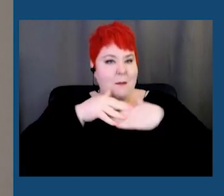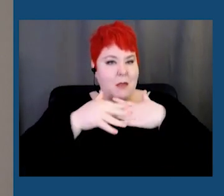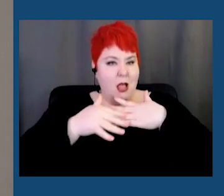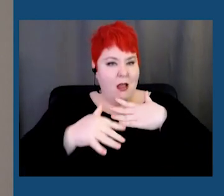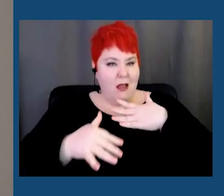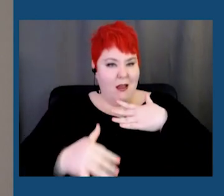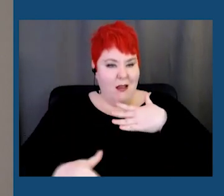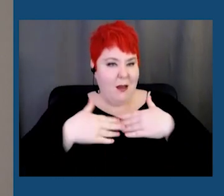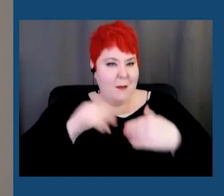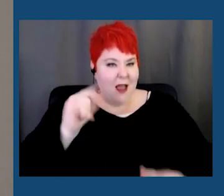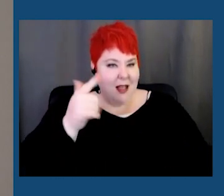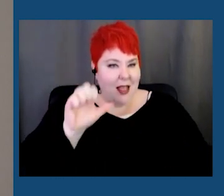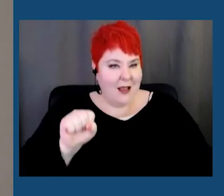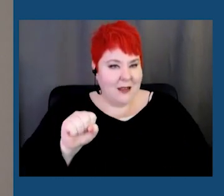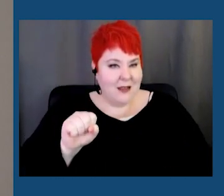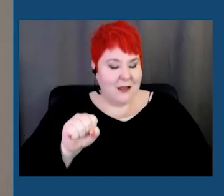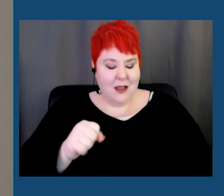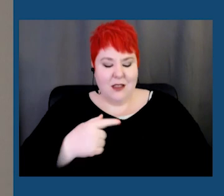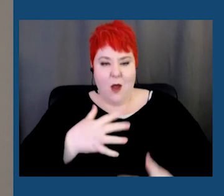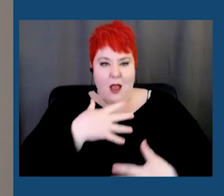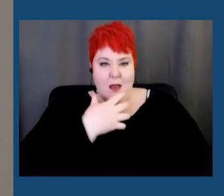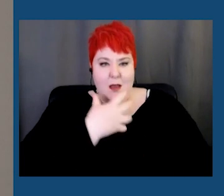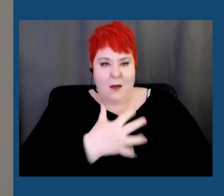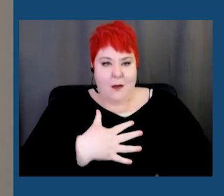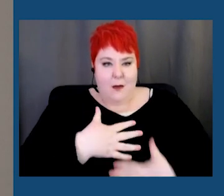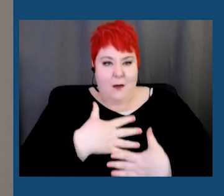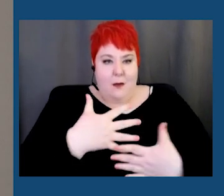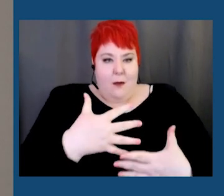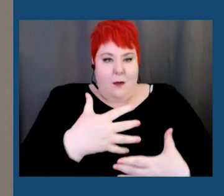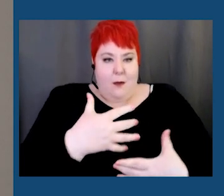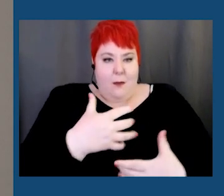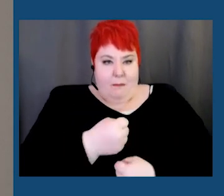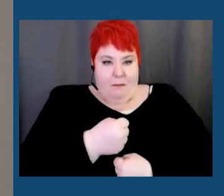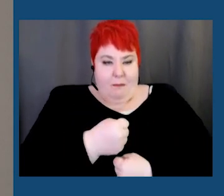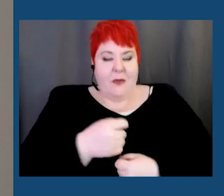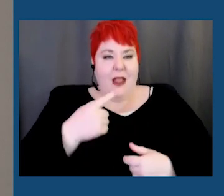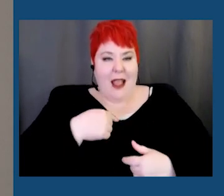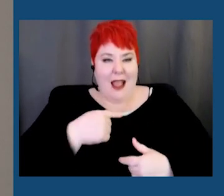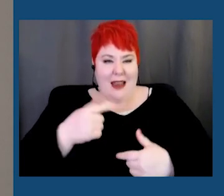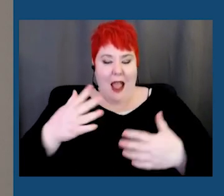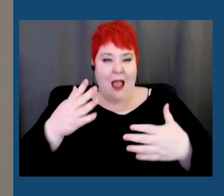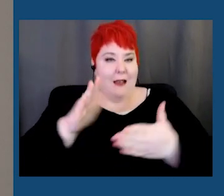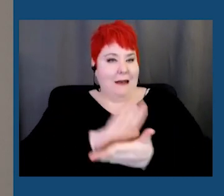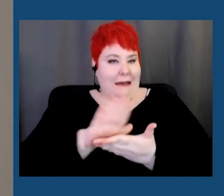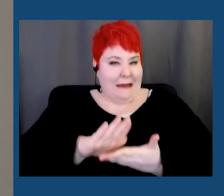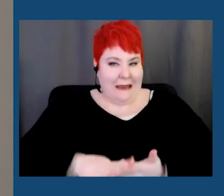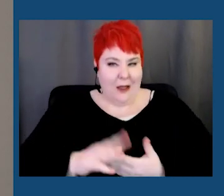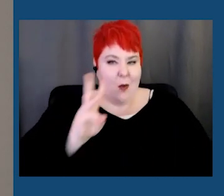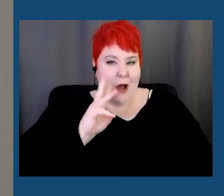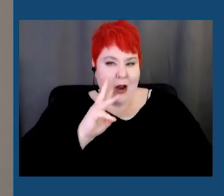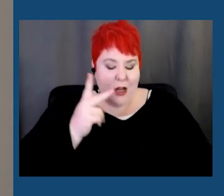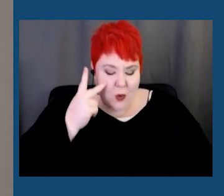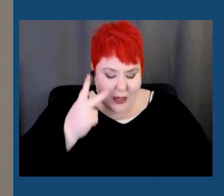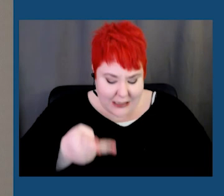splashed myself with water. I looked down and saw what looked like a little seahorse with two tiny little hands.